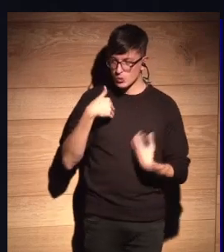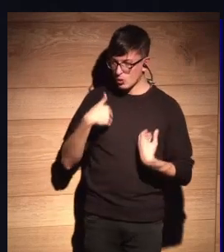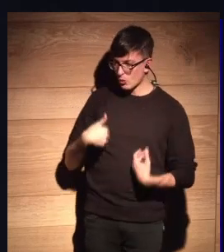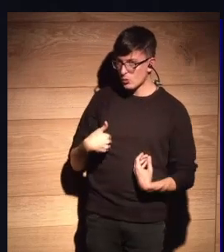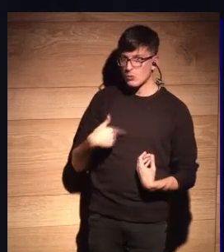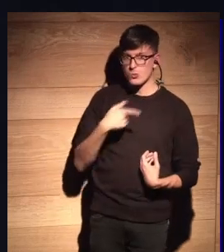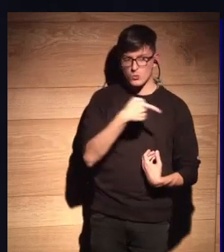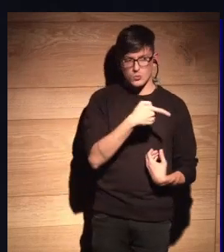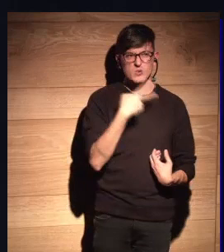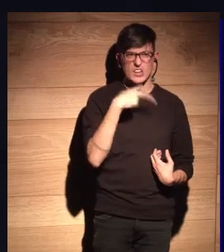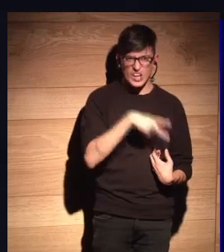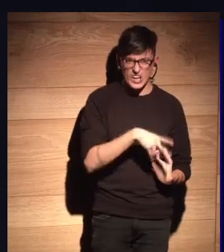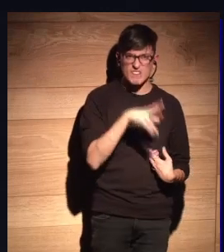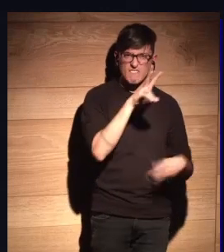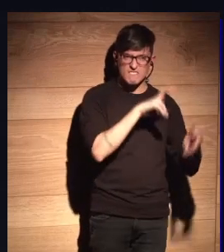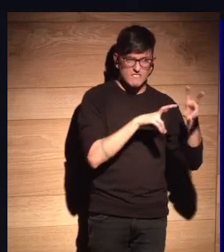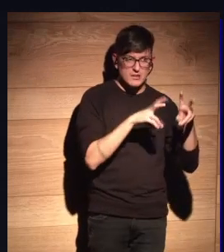something unusual.